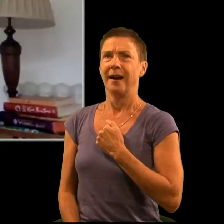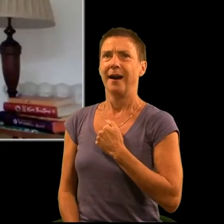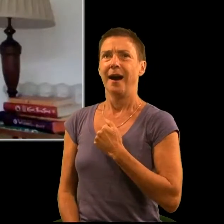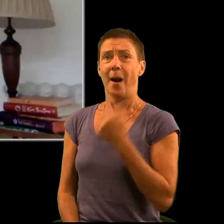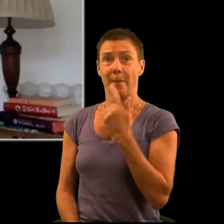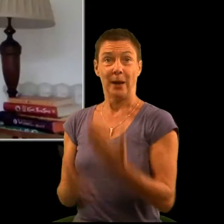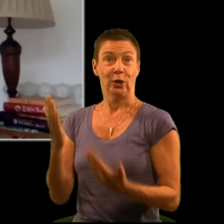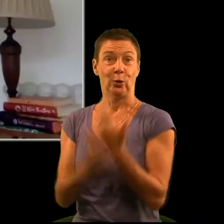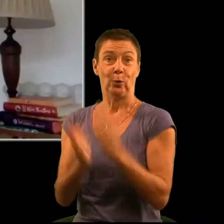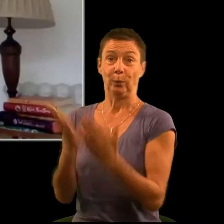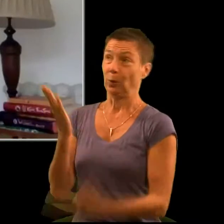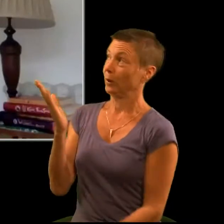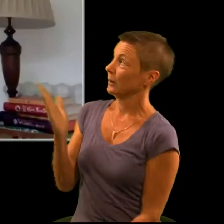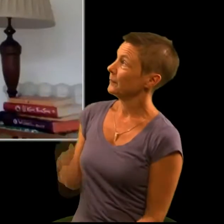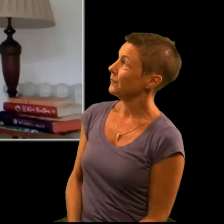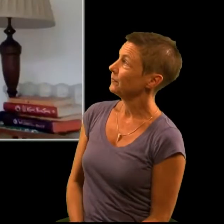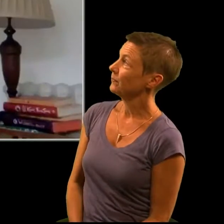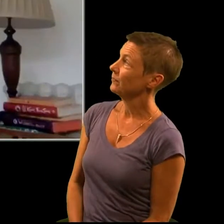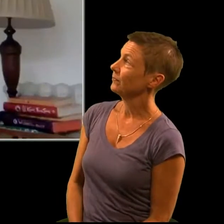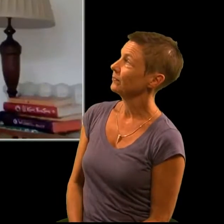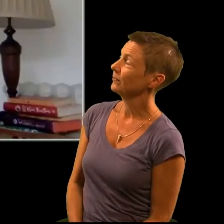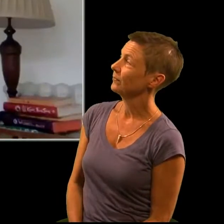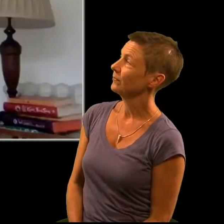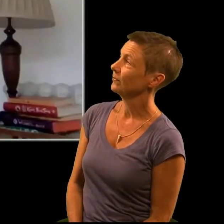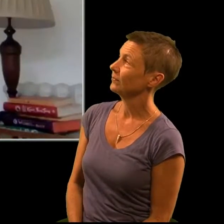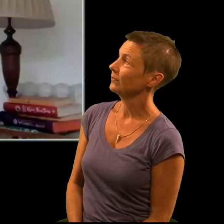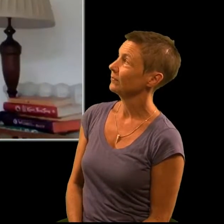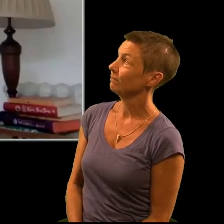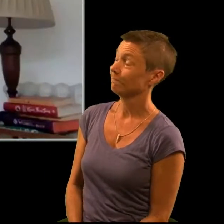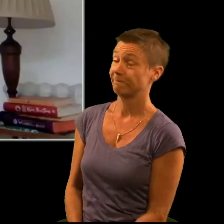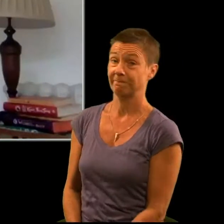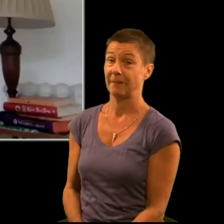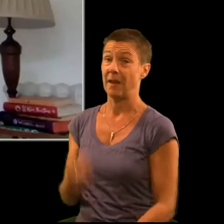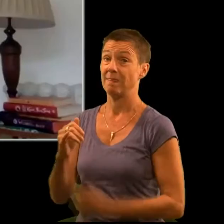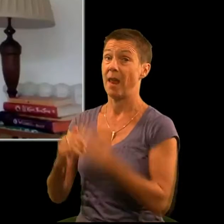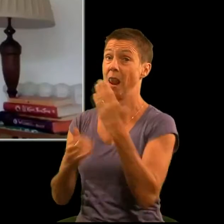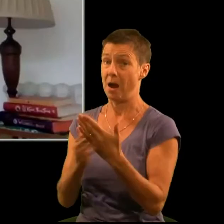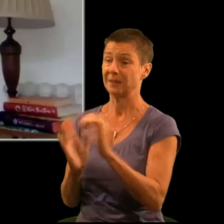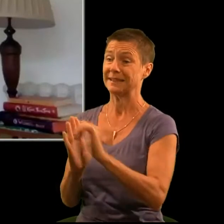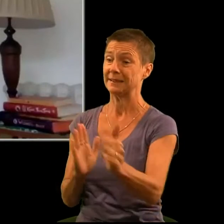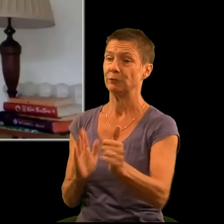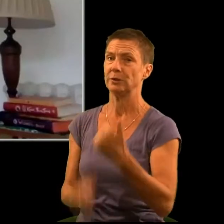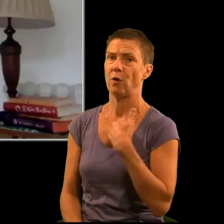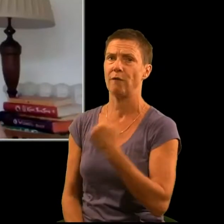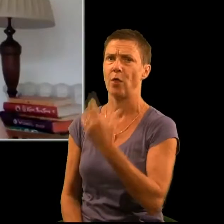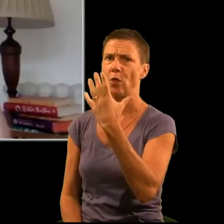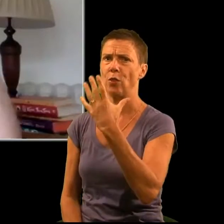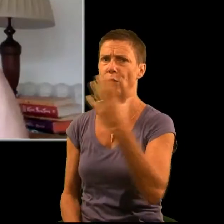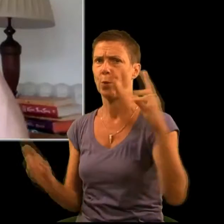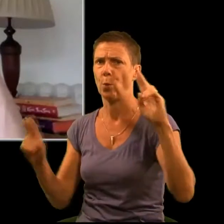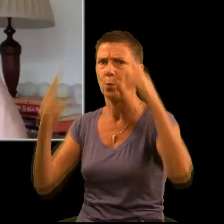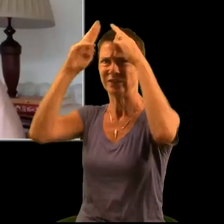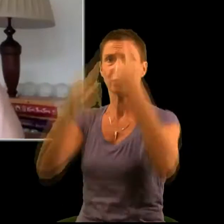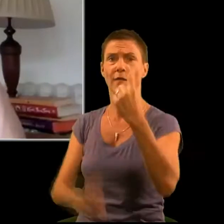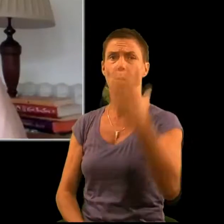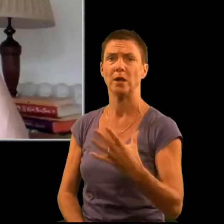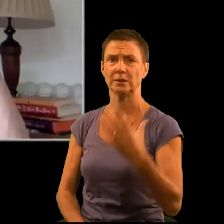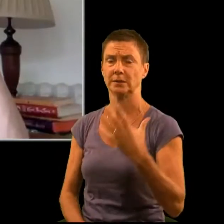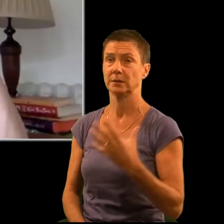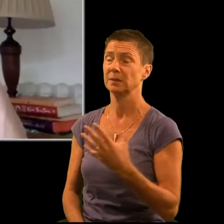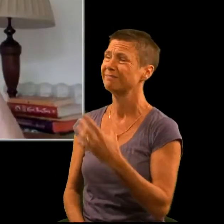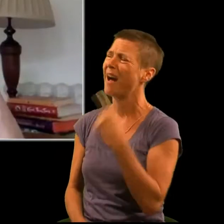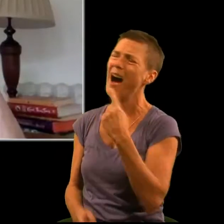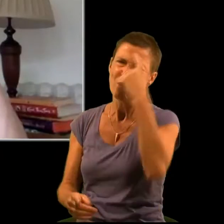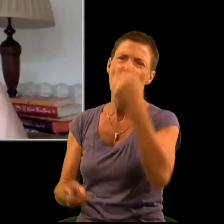My brand new book is the last one in the Wizards of Once quartet. It was intended to be